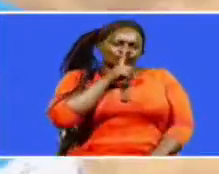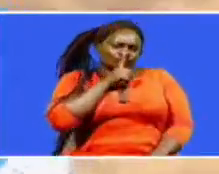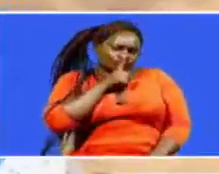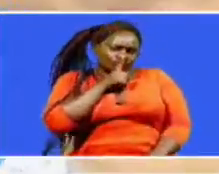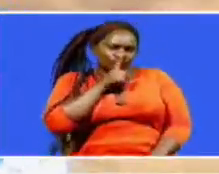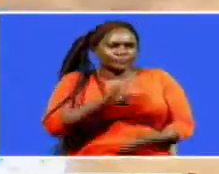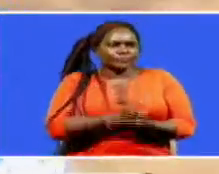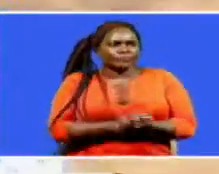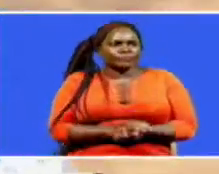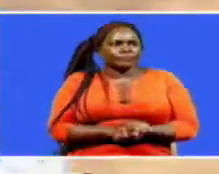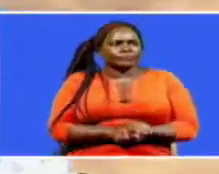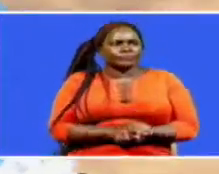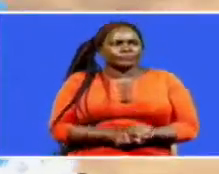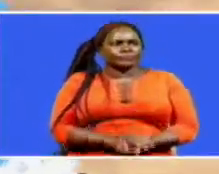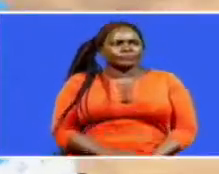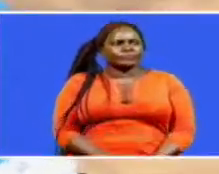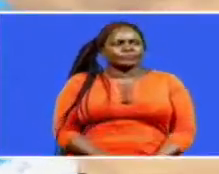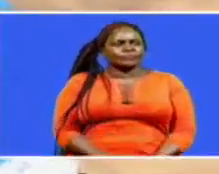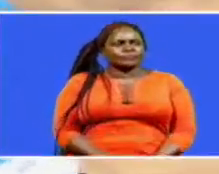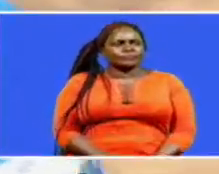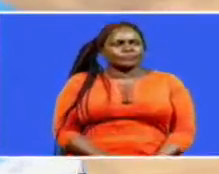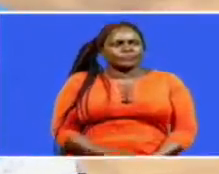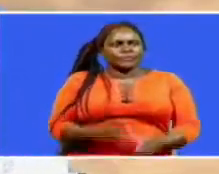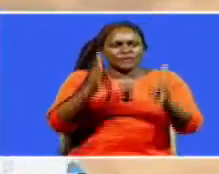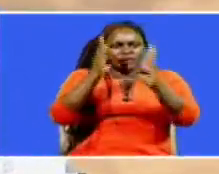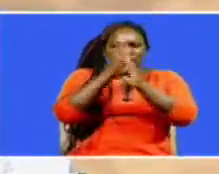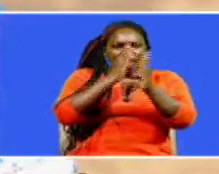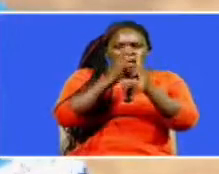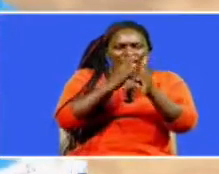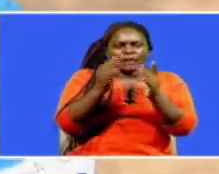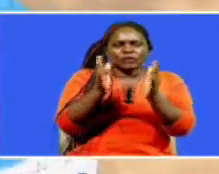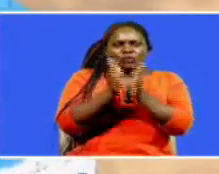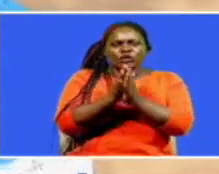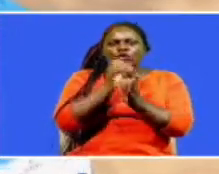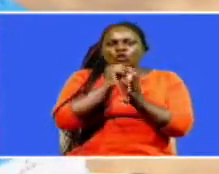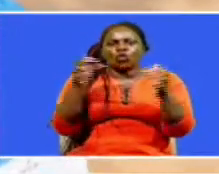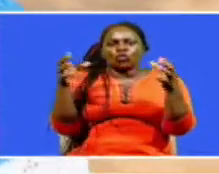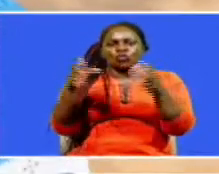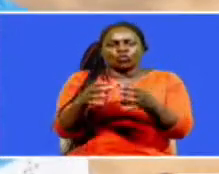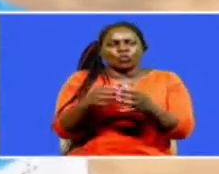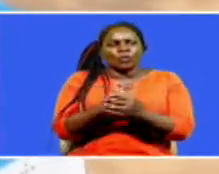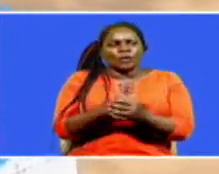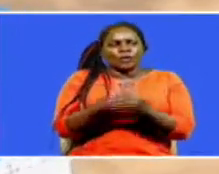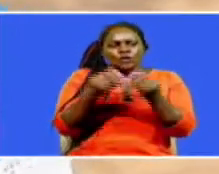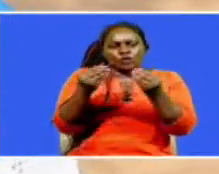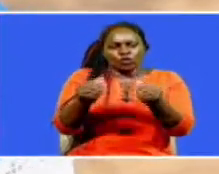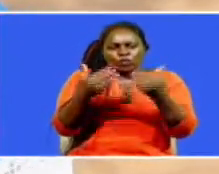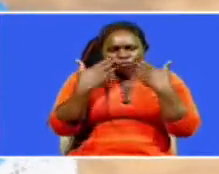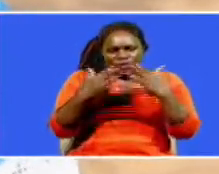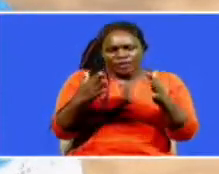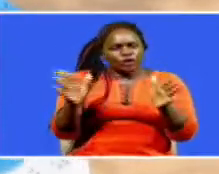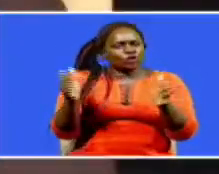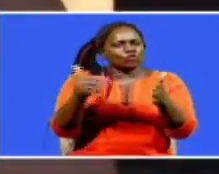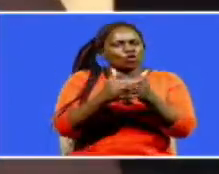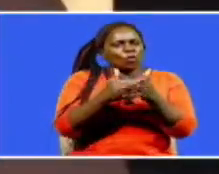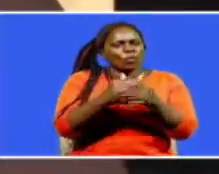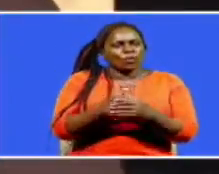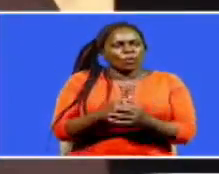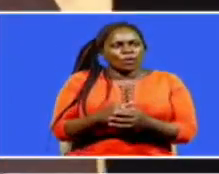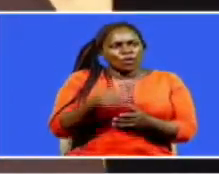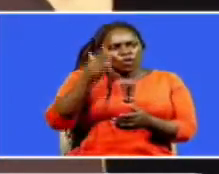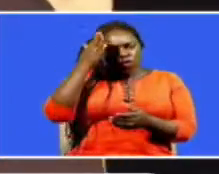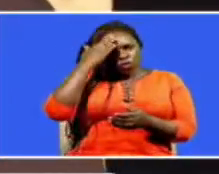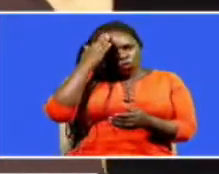Ina happen kila mara kwetu, na tunaficha, tunaongea kiwazee nyumbani, basi inashughulishwa, na tunaachana nayo hivyo tu. Kwa